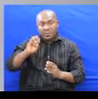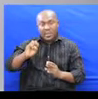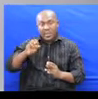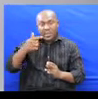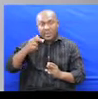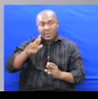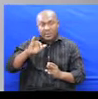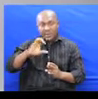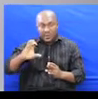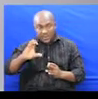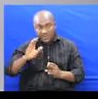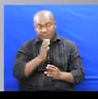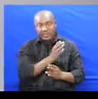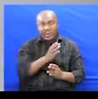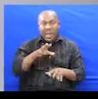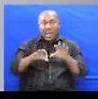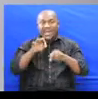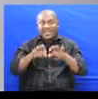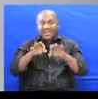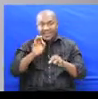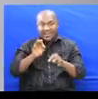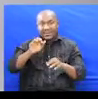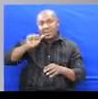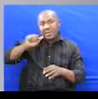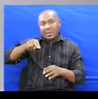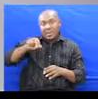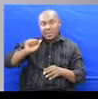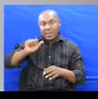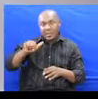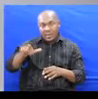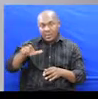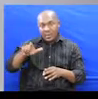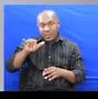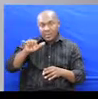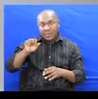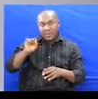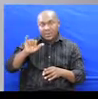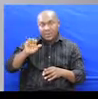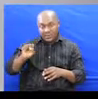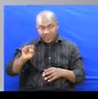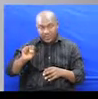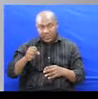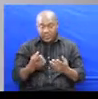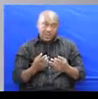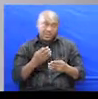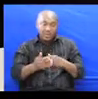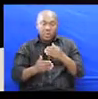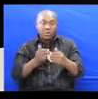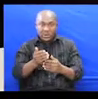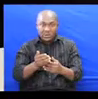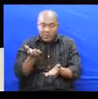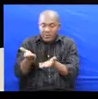Volumetric analysis, by definition, is the process of determining the amount of a